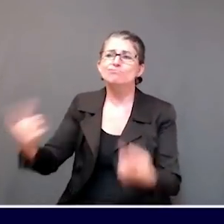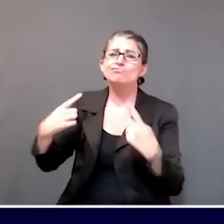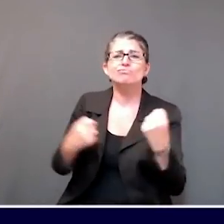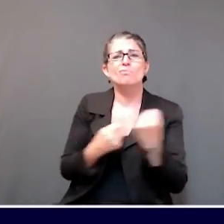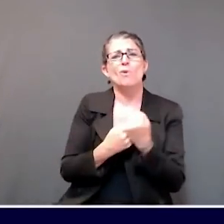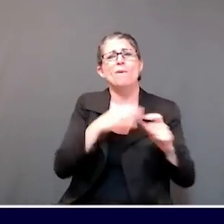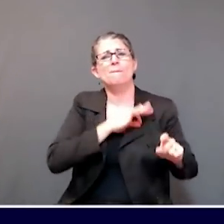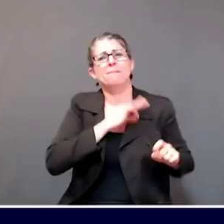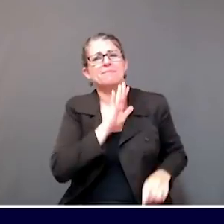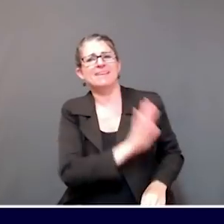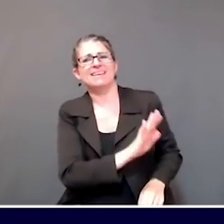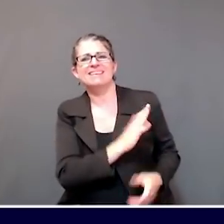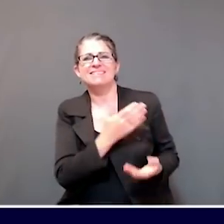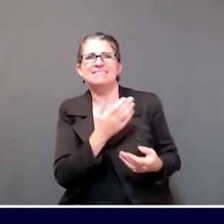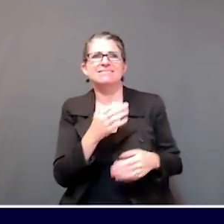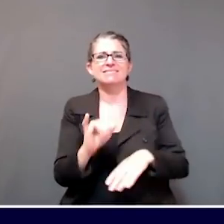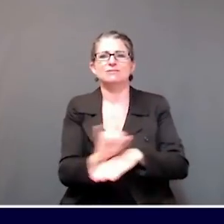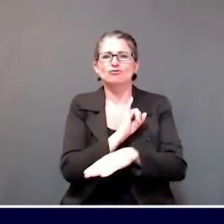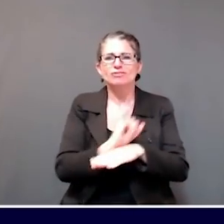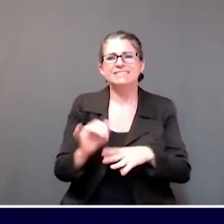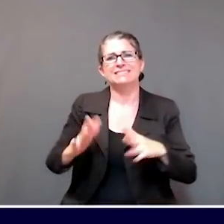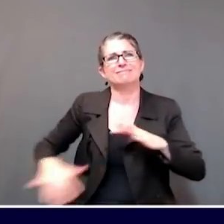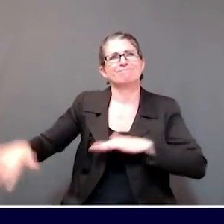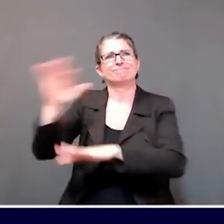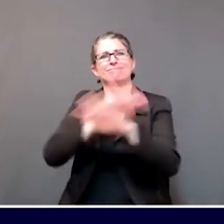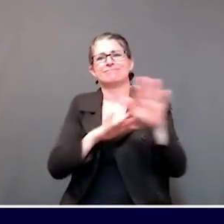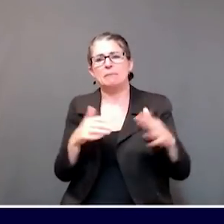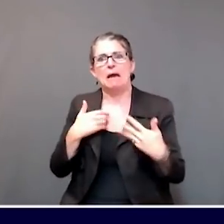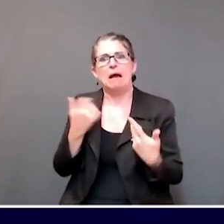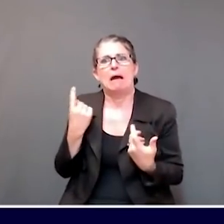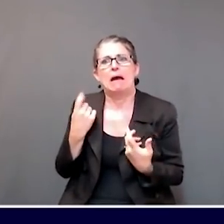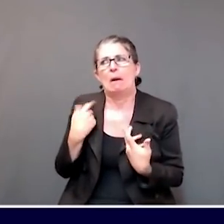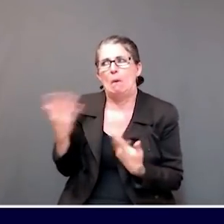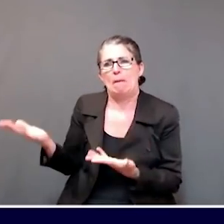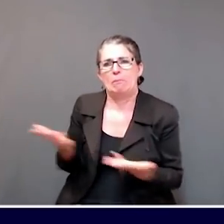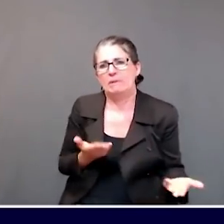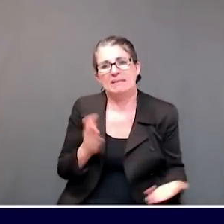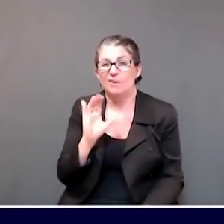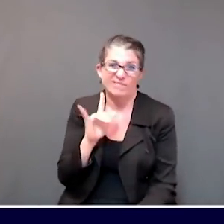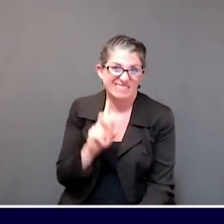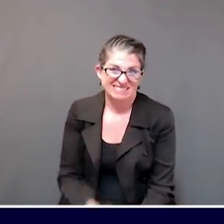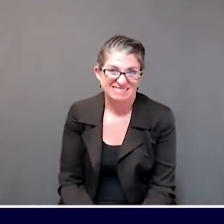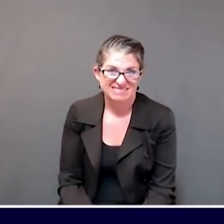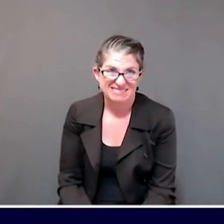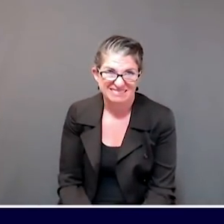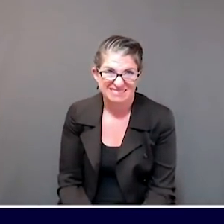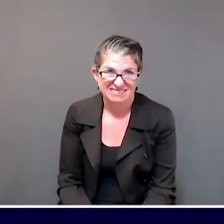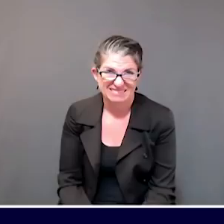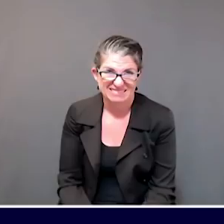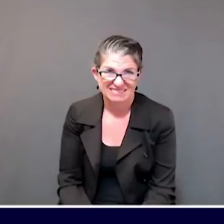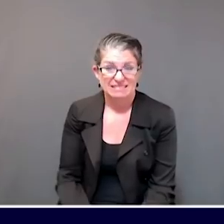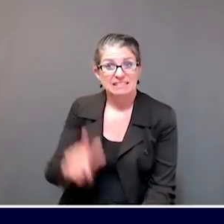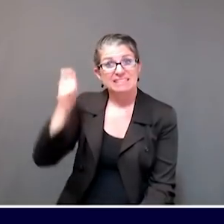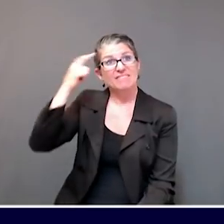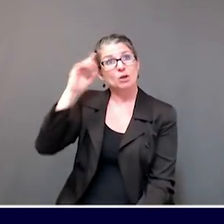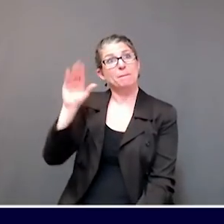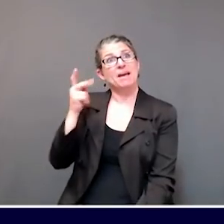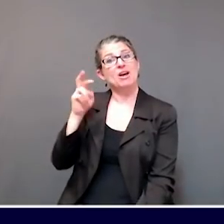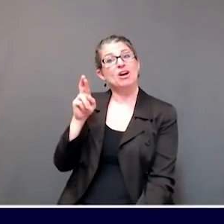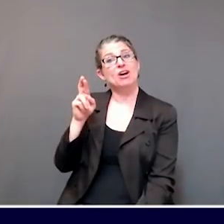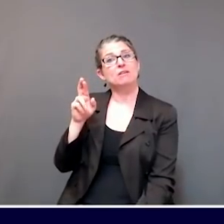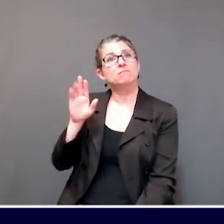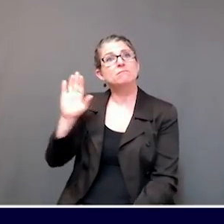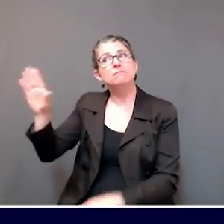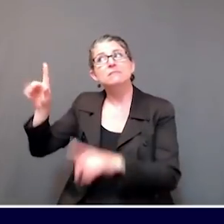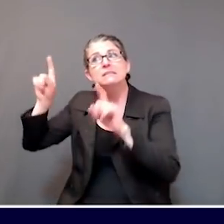bring the virus. And I did ask Governor Baker about testing in his state, because I said, look, some of the hotel owners are